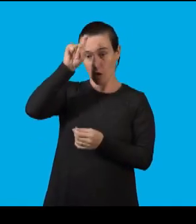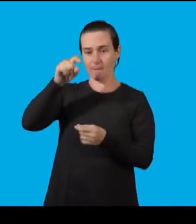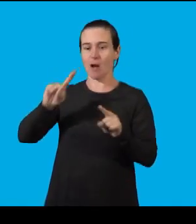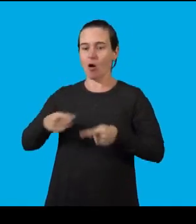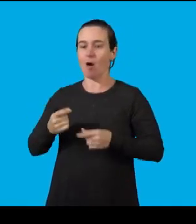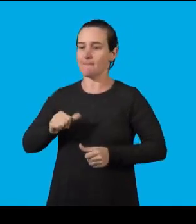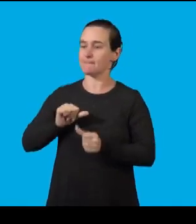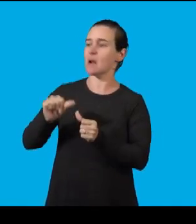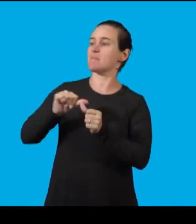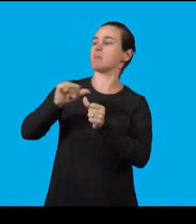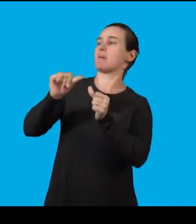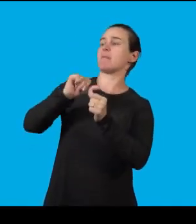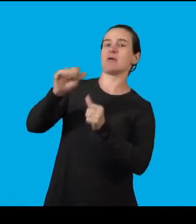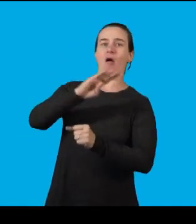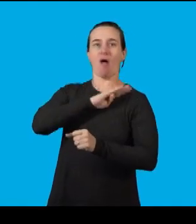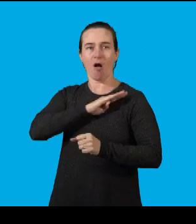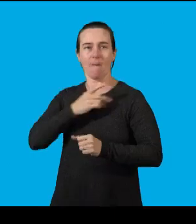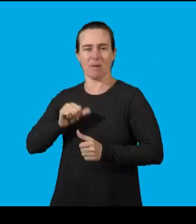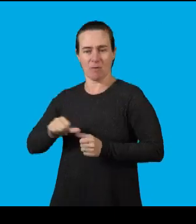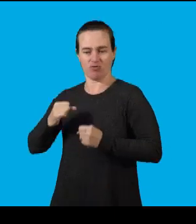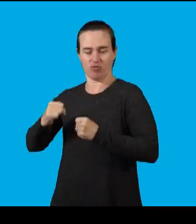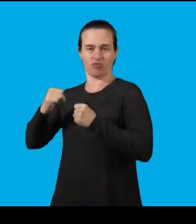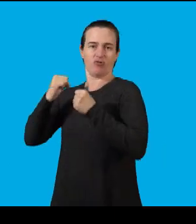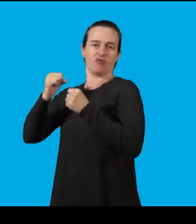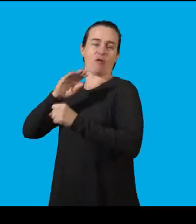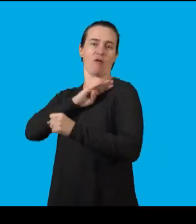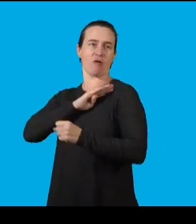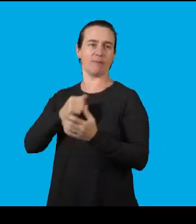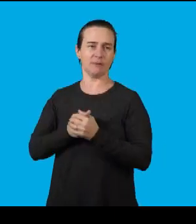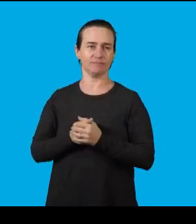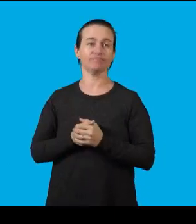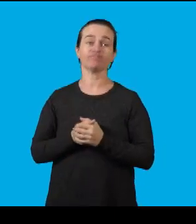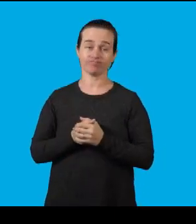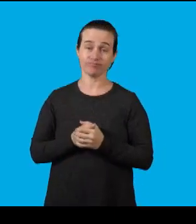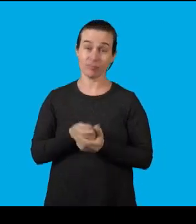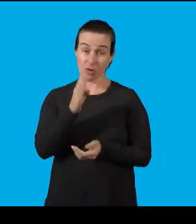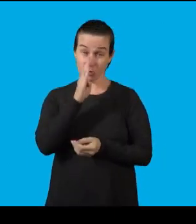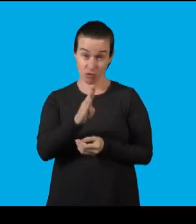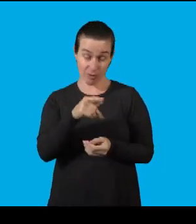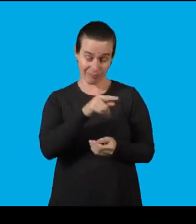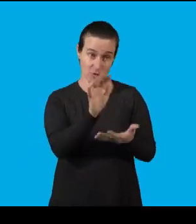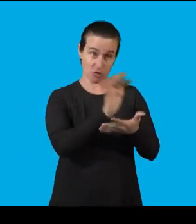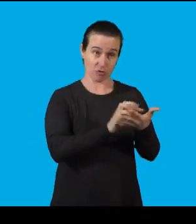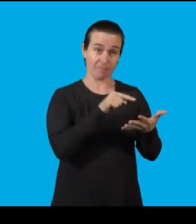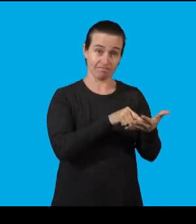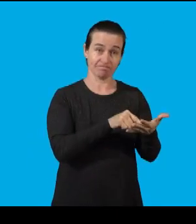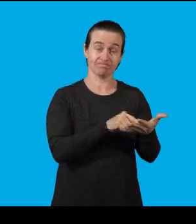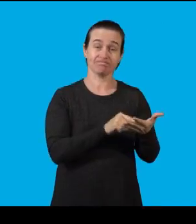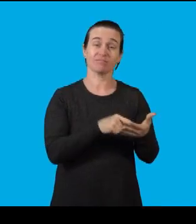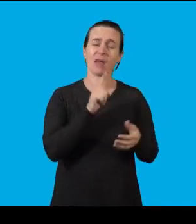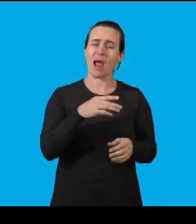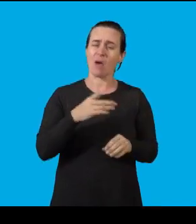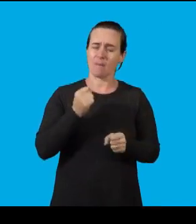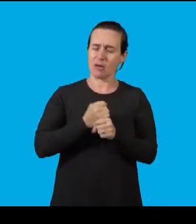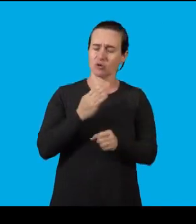military force again. So this is straight from the source. It's in inverted commas. It says, had to